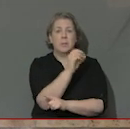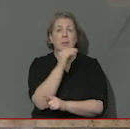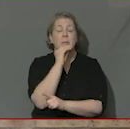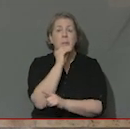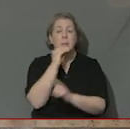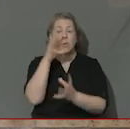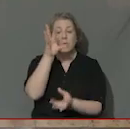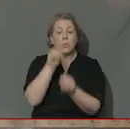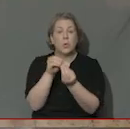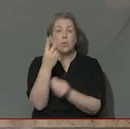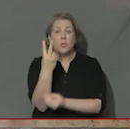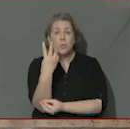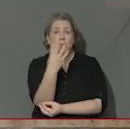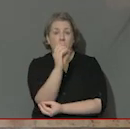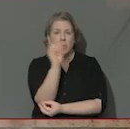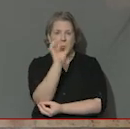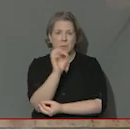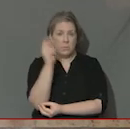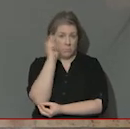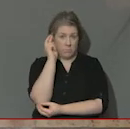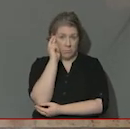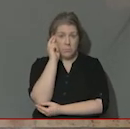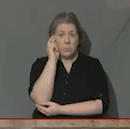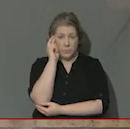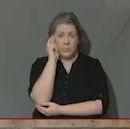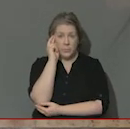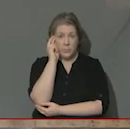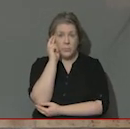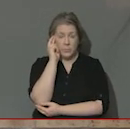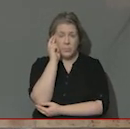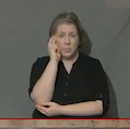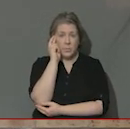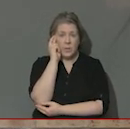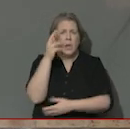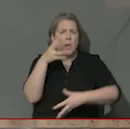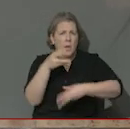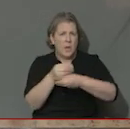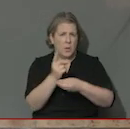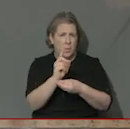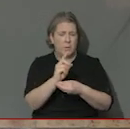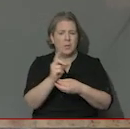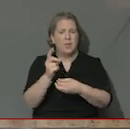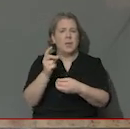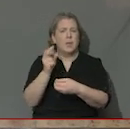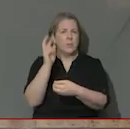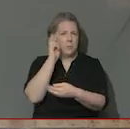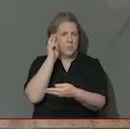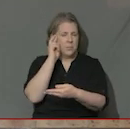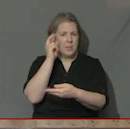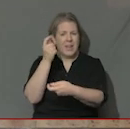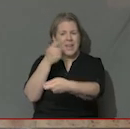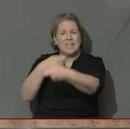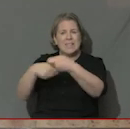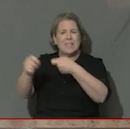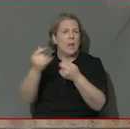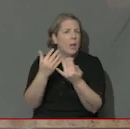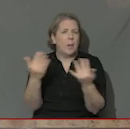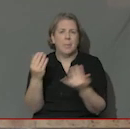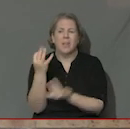240%. All right, remember that. And I showed you last week, if your sales is 3,000